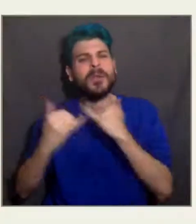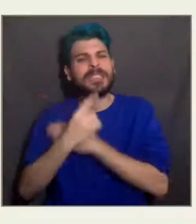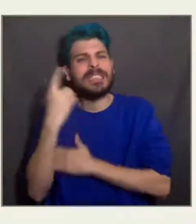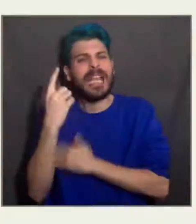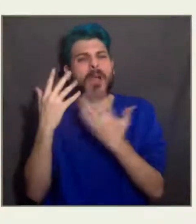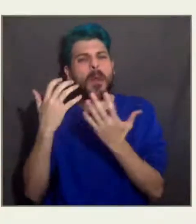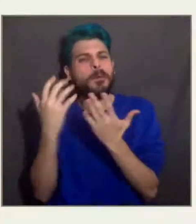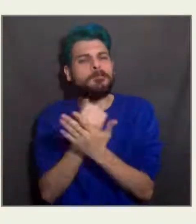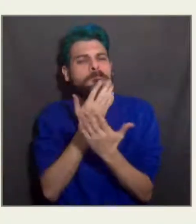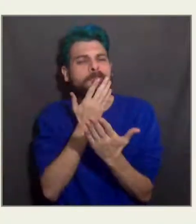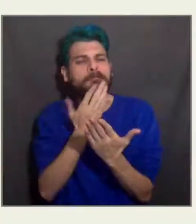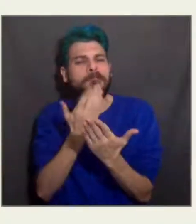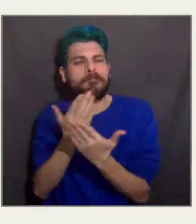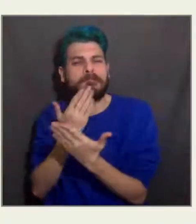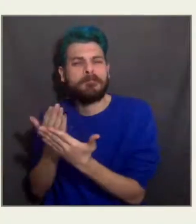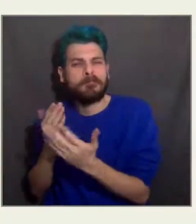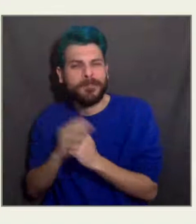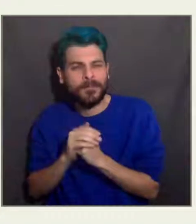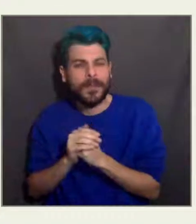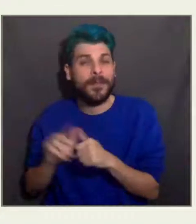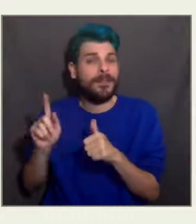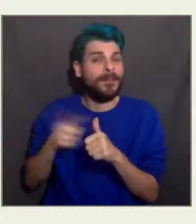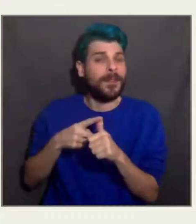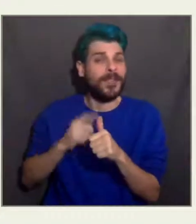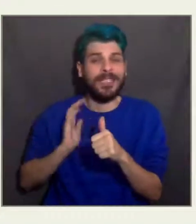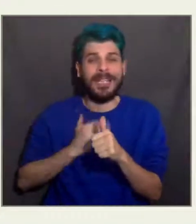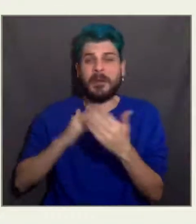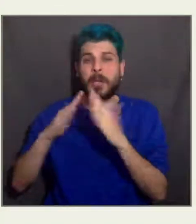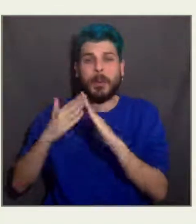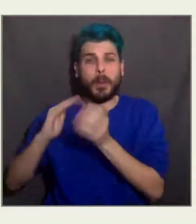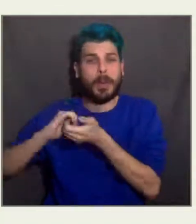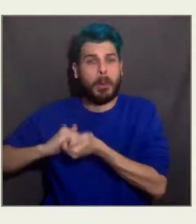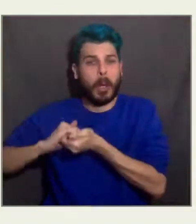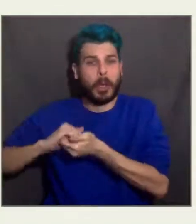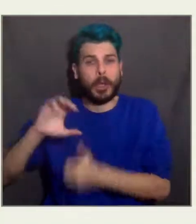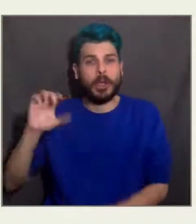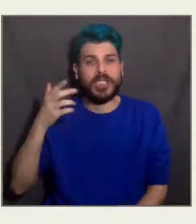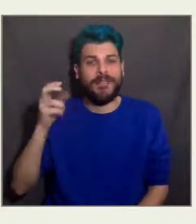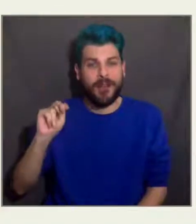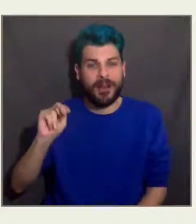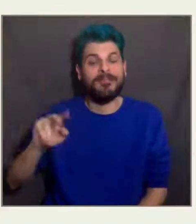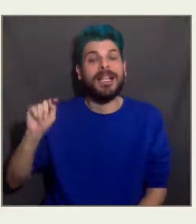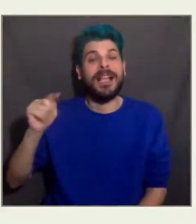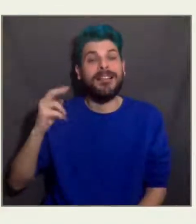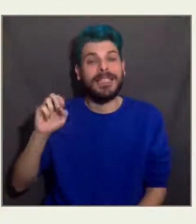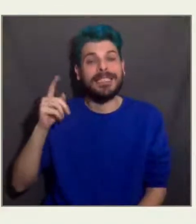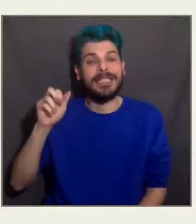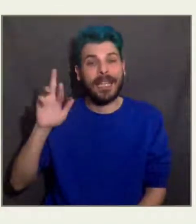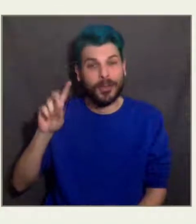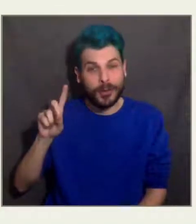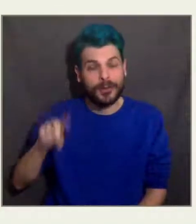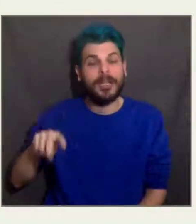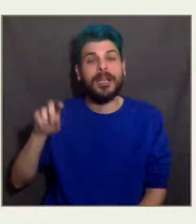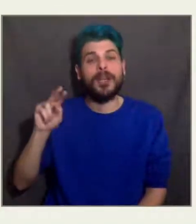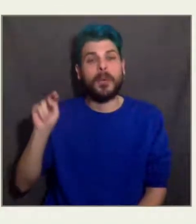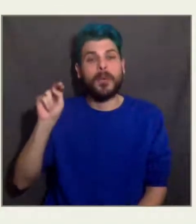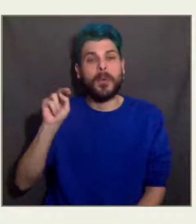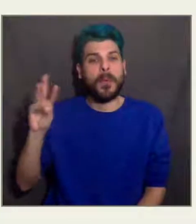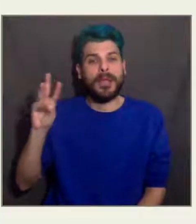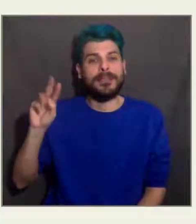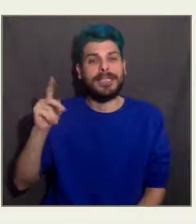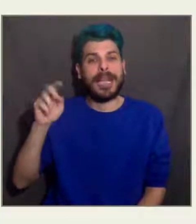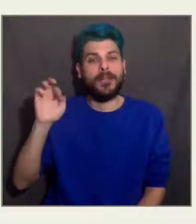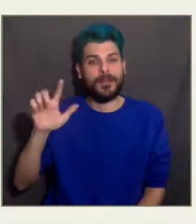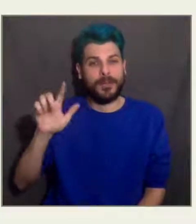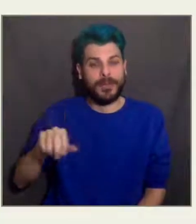possible. Thank you to our community partners, Chevron, The Standard, Northwest Natural, Kaiser